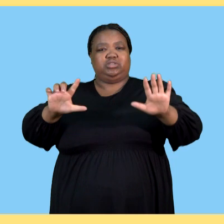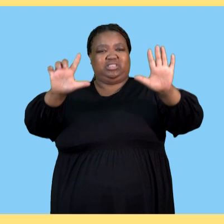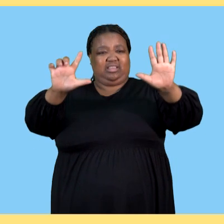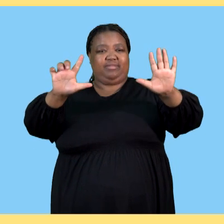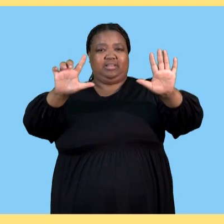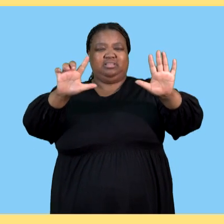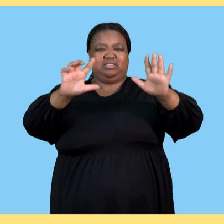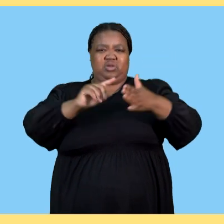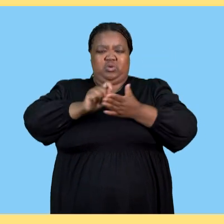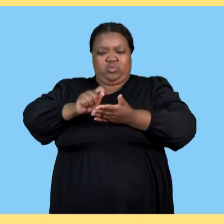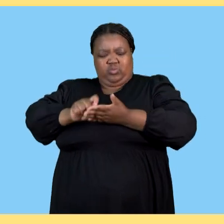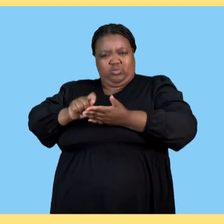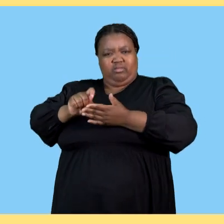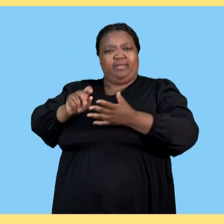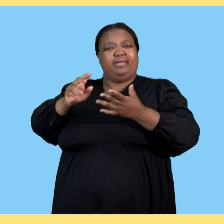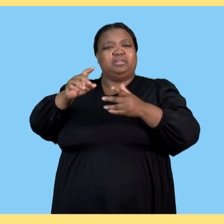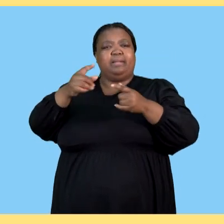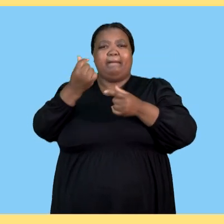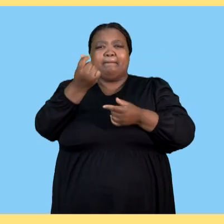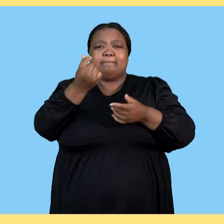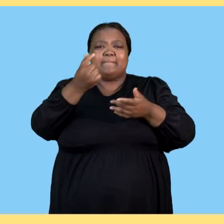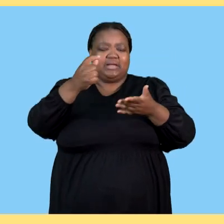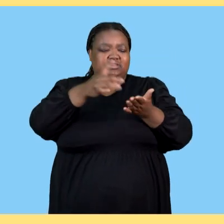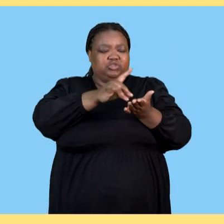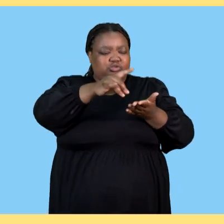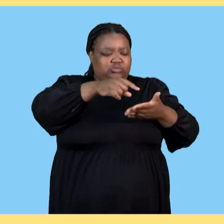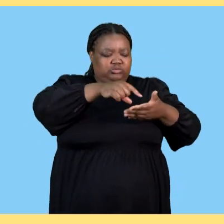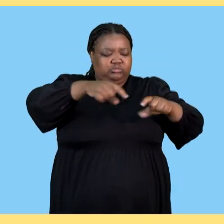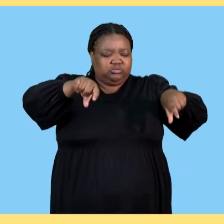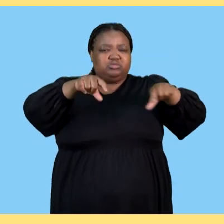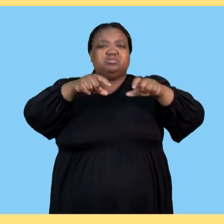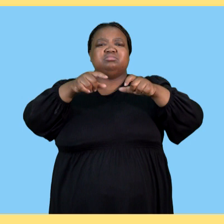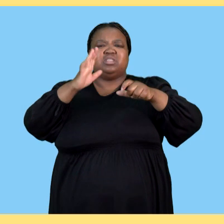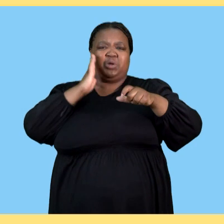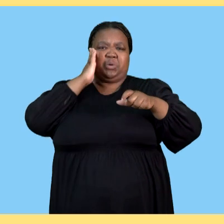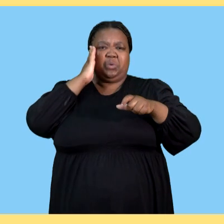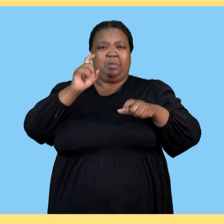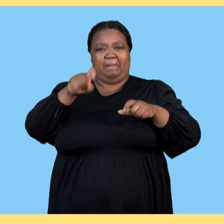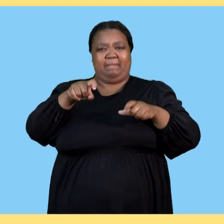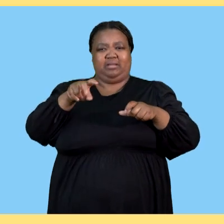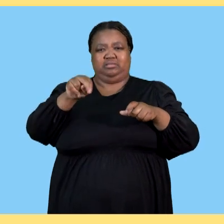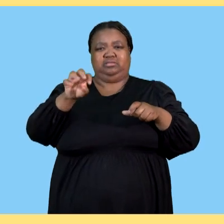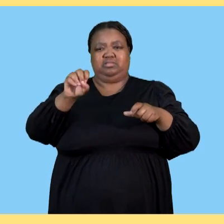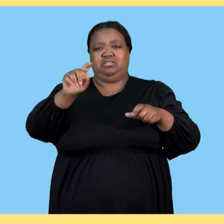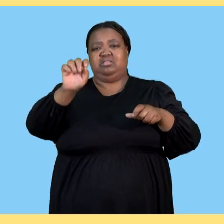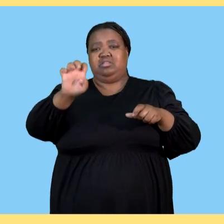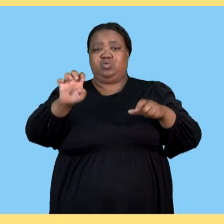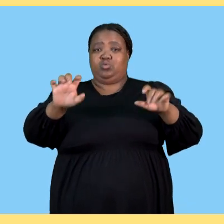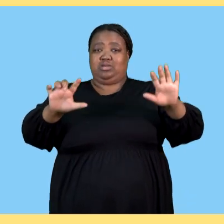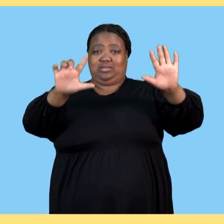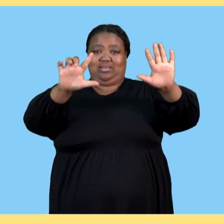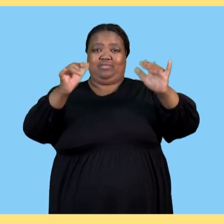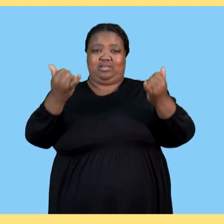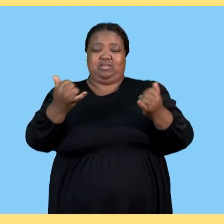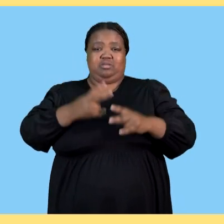have to understand your notes, all right? You have to know all your notes that relate to the financial statements. Here we're going to prepare